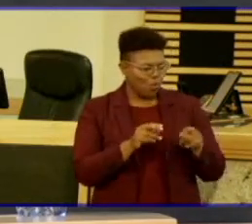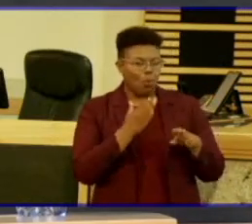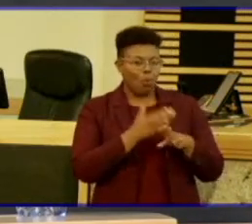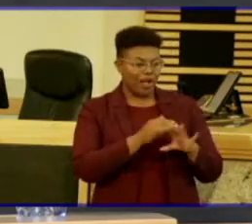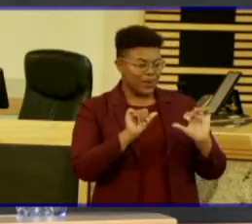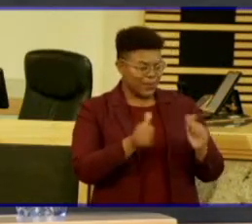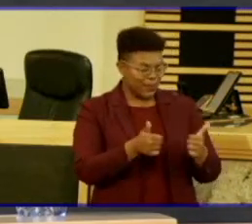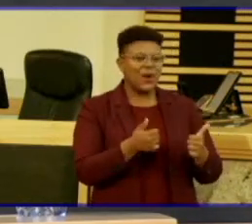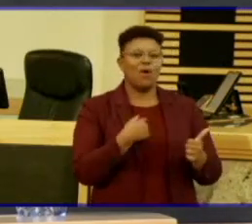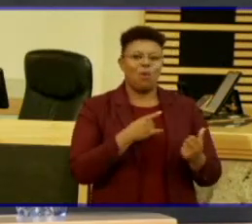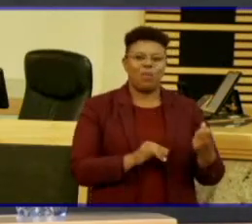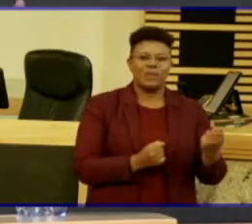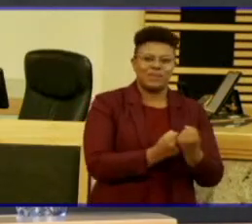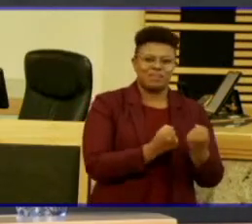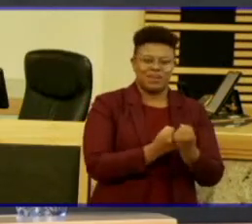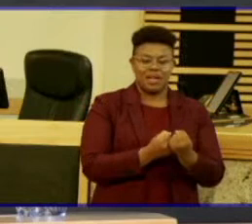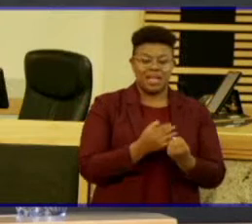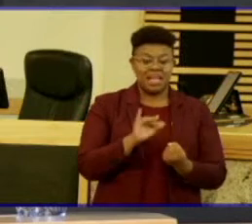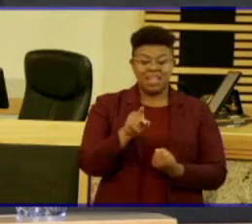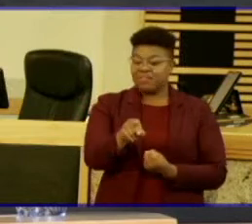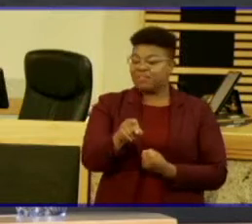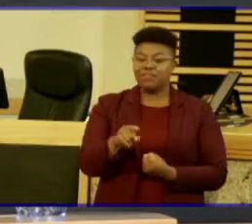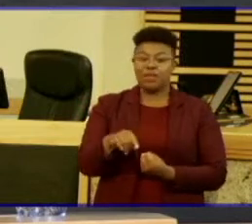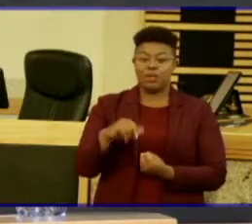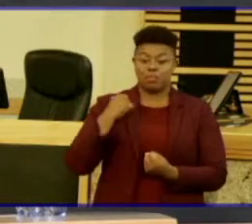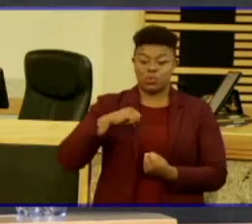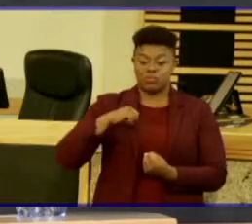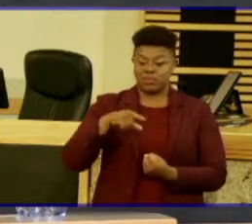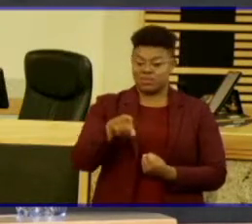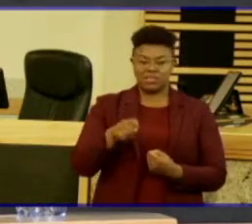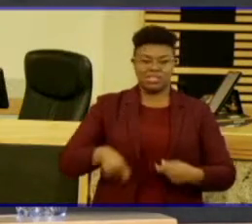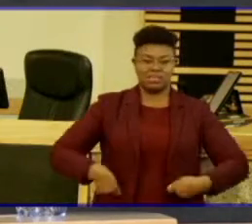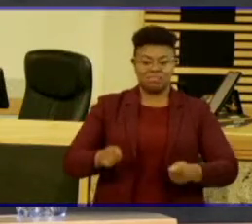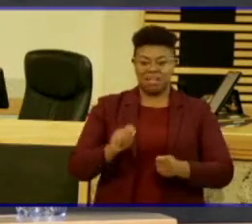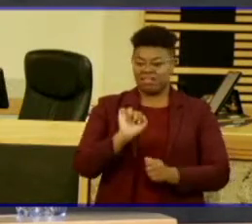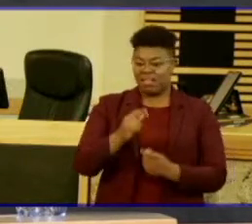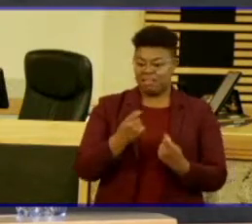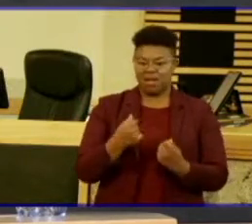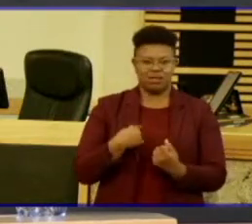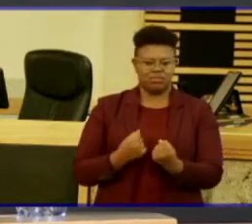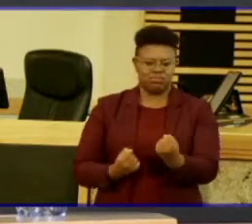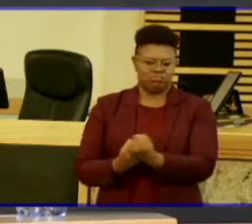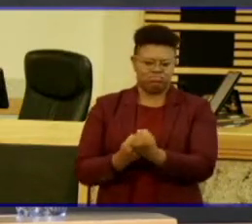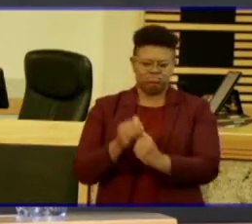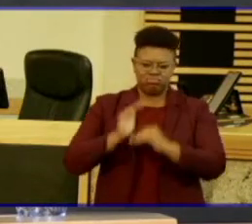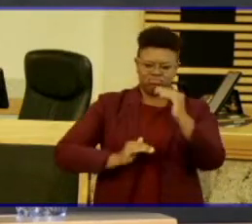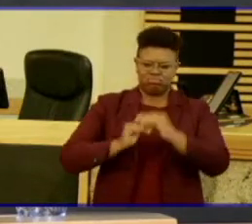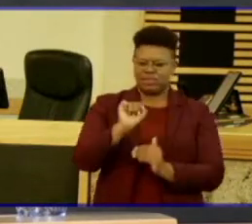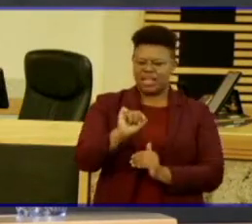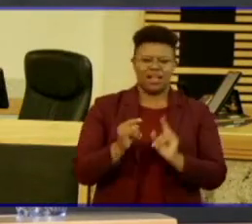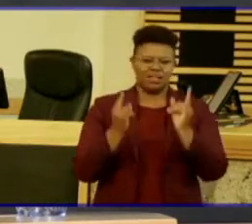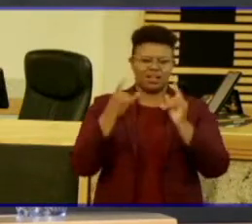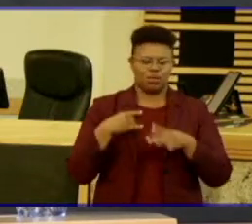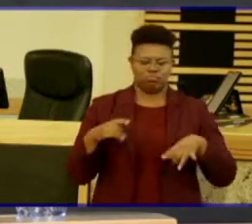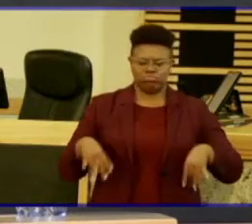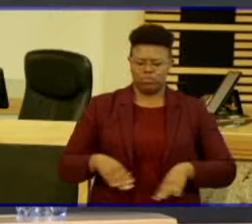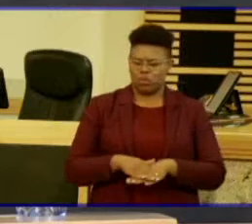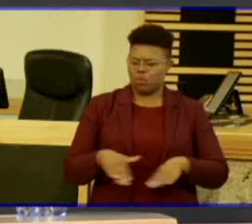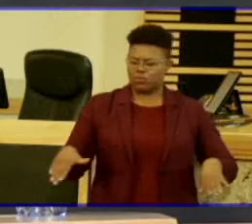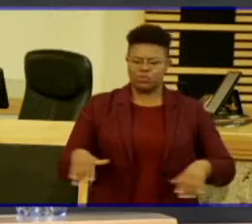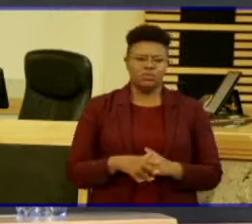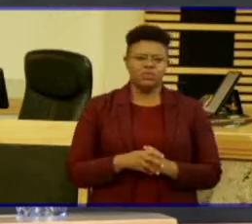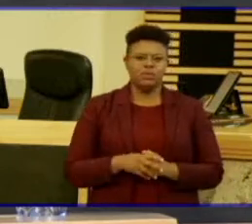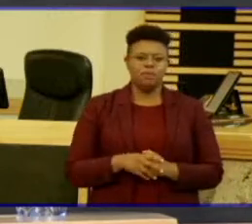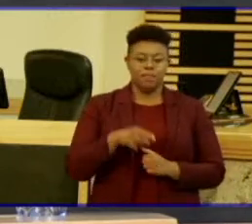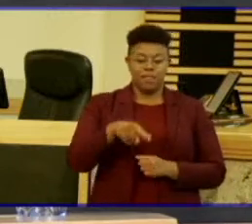supposed to be doing. So if municipalities are not spending their money, we're not going to assist them with the small town revitalization program. Madam Speaker, during